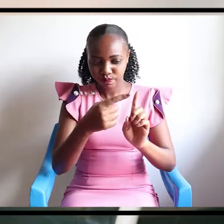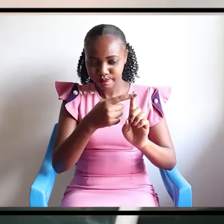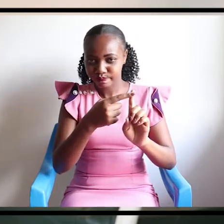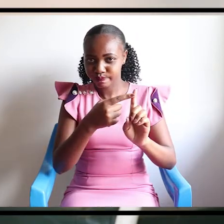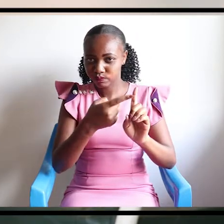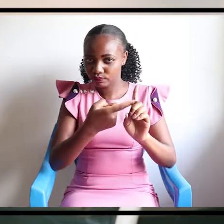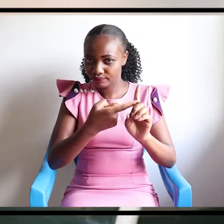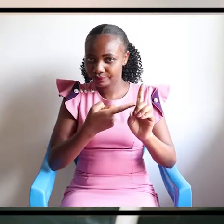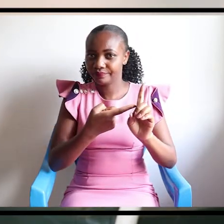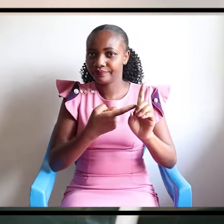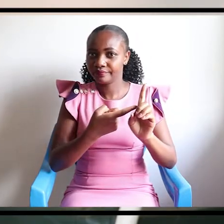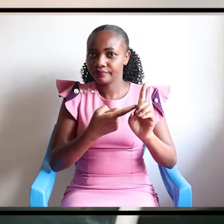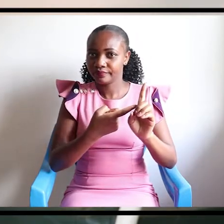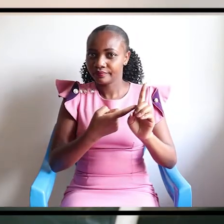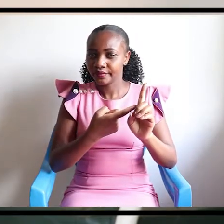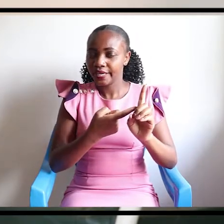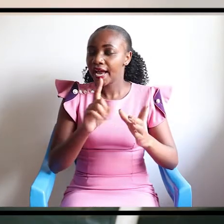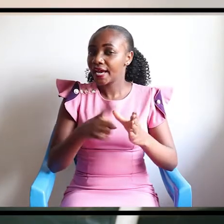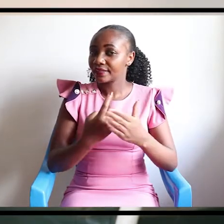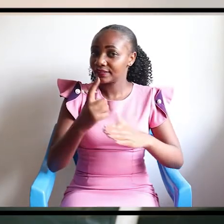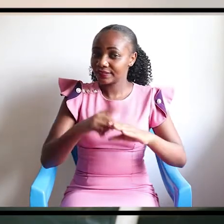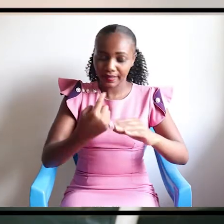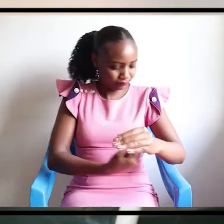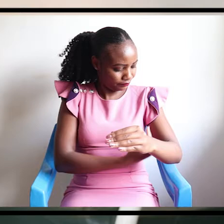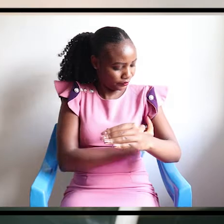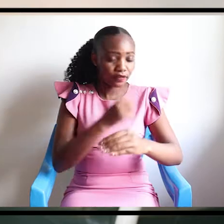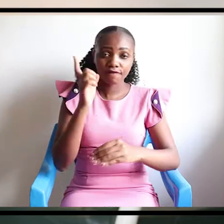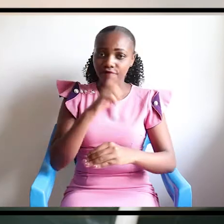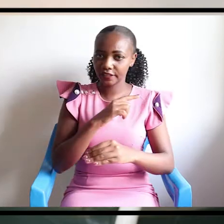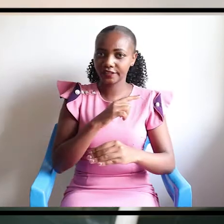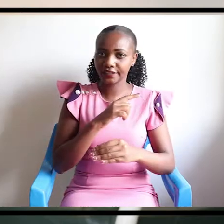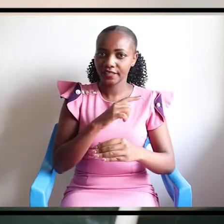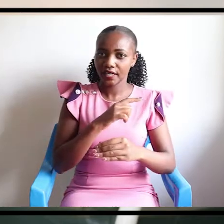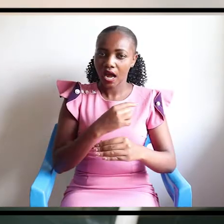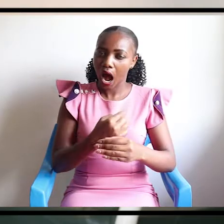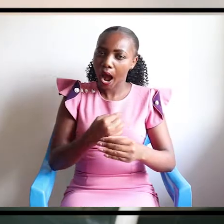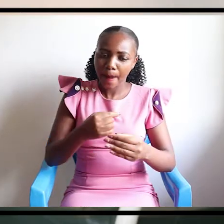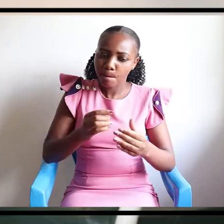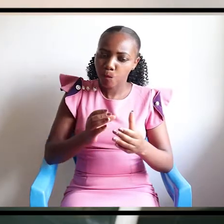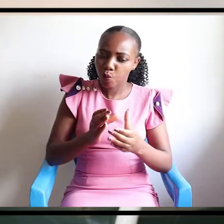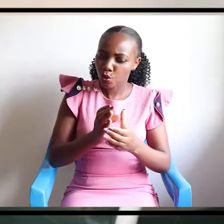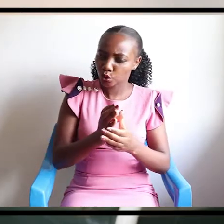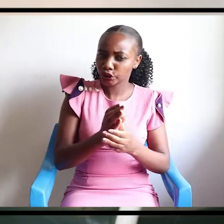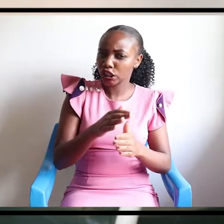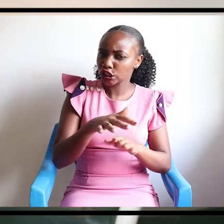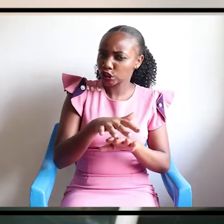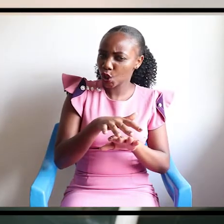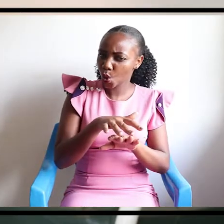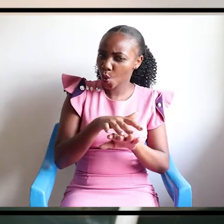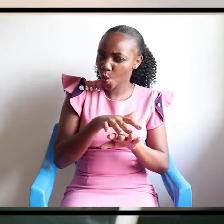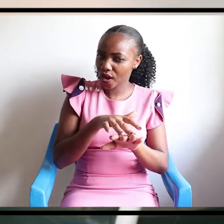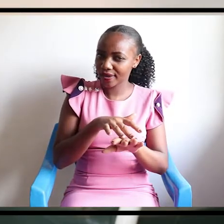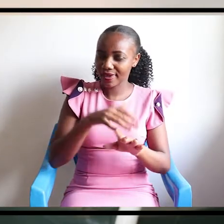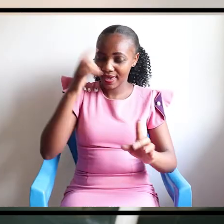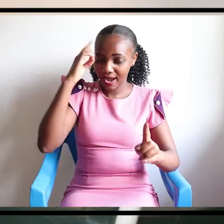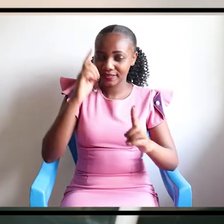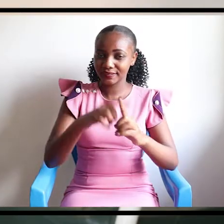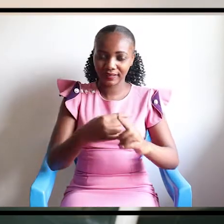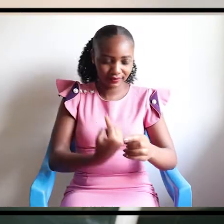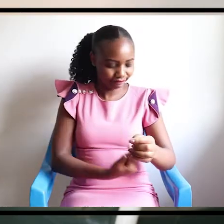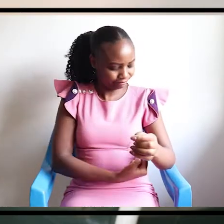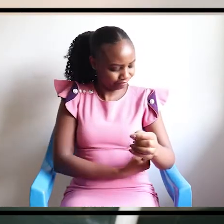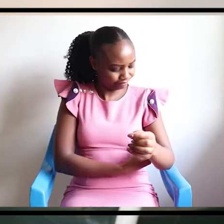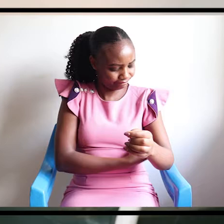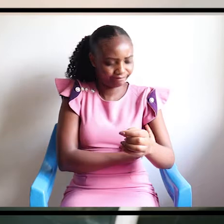2 markers. And the moment it's in, I now take my rod and push it slowly inside until it dislodges in your